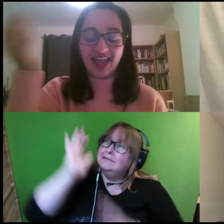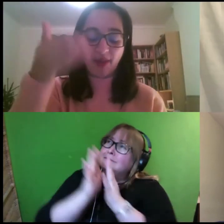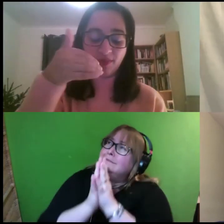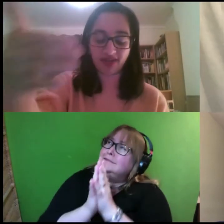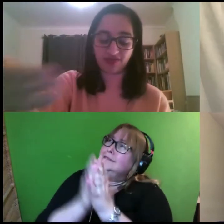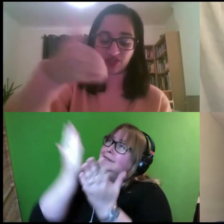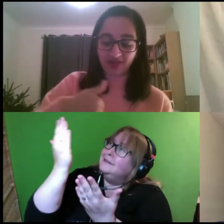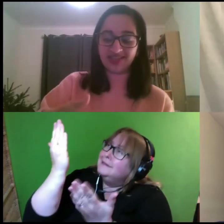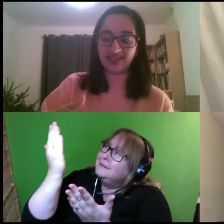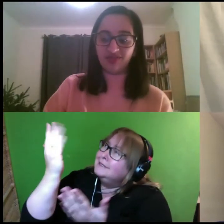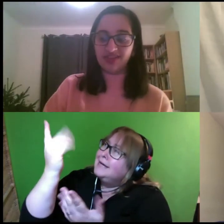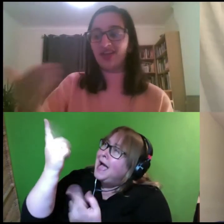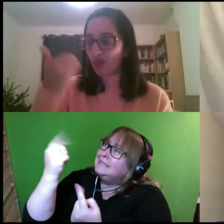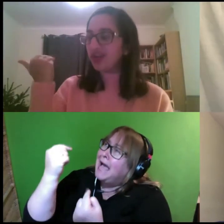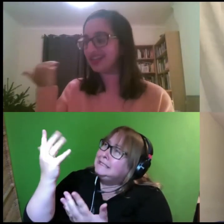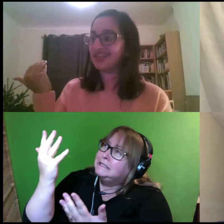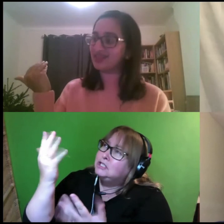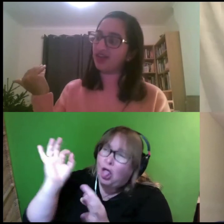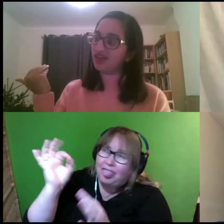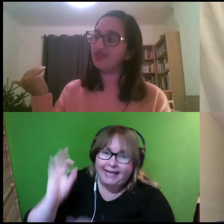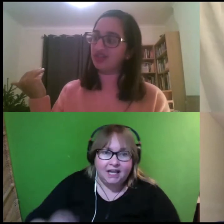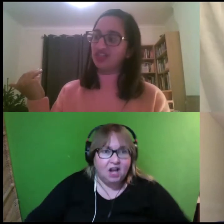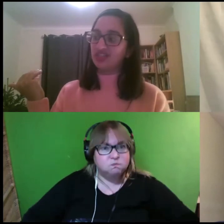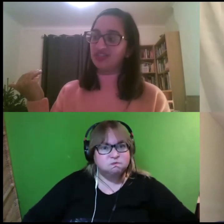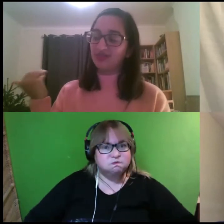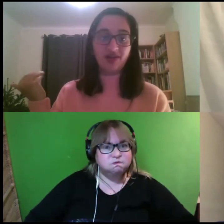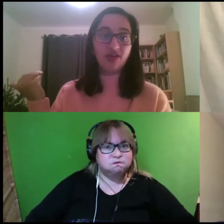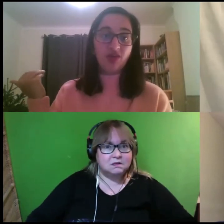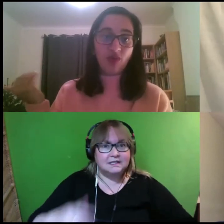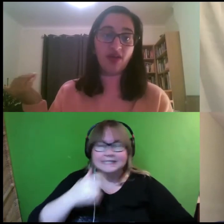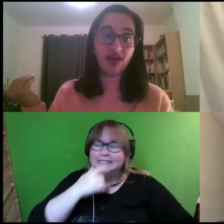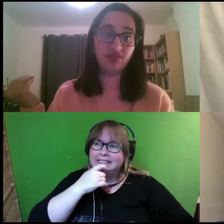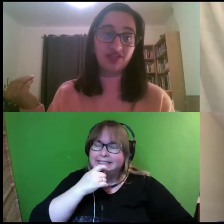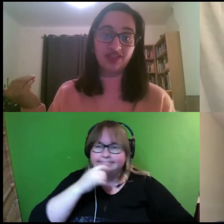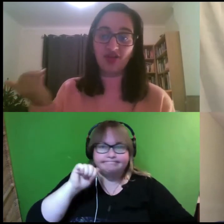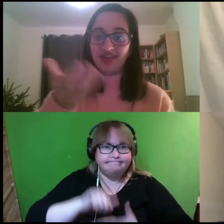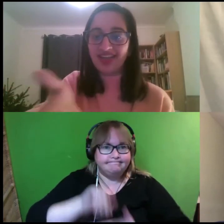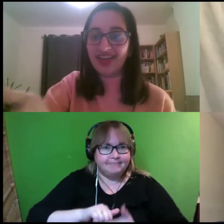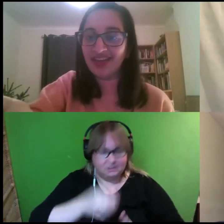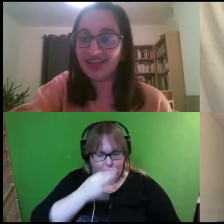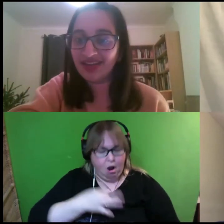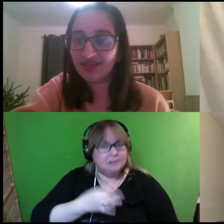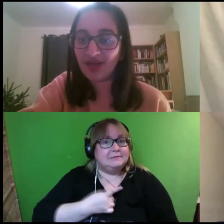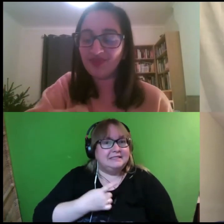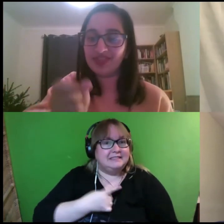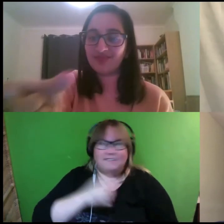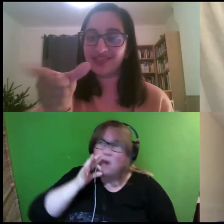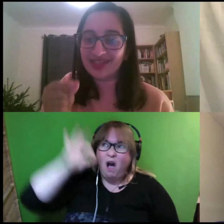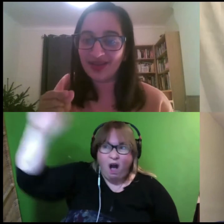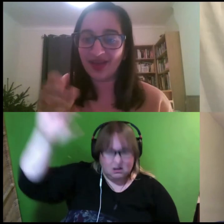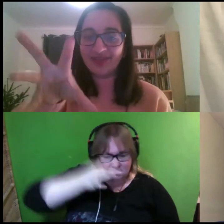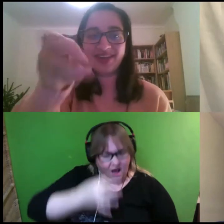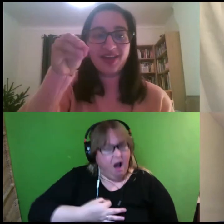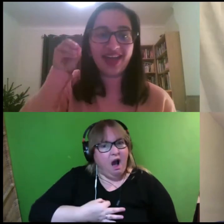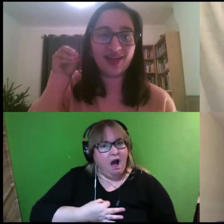getting it. And my response to that was, well, I need to ask my own questions about where I want to go. And again, someone's